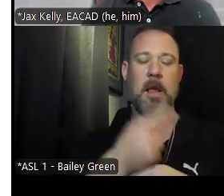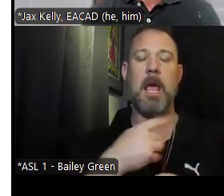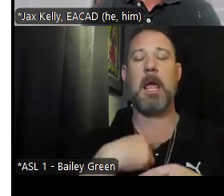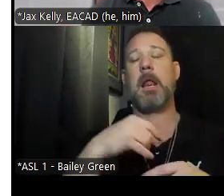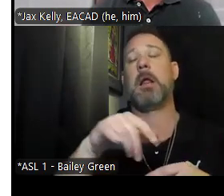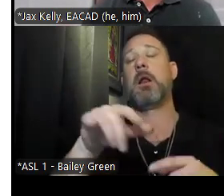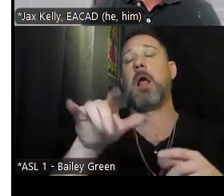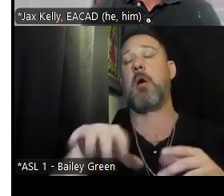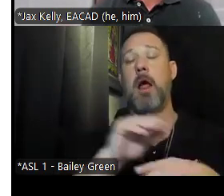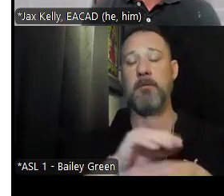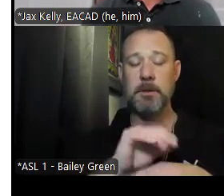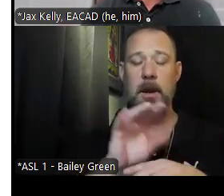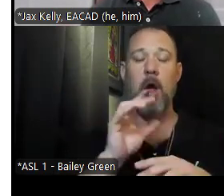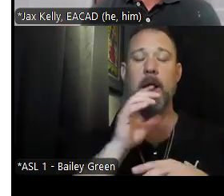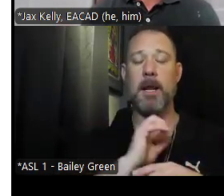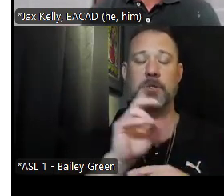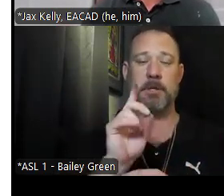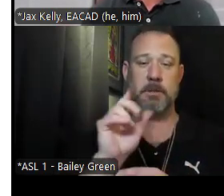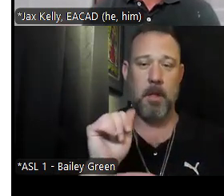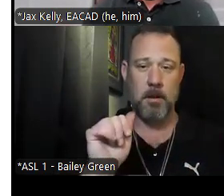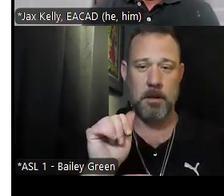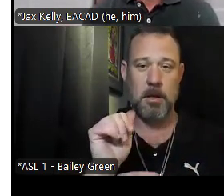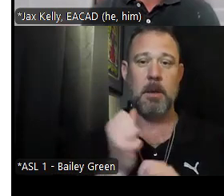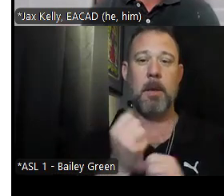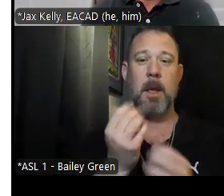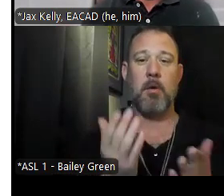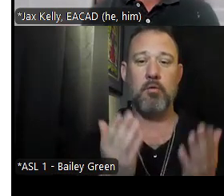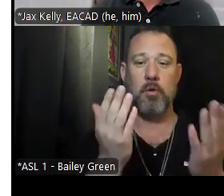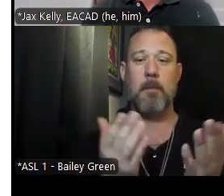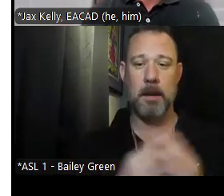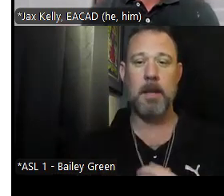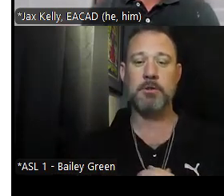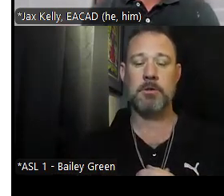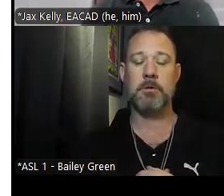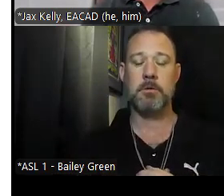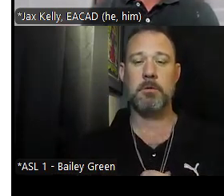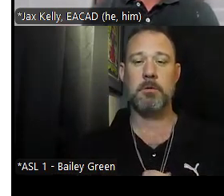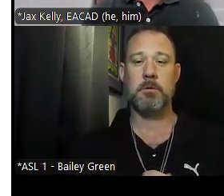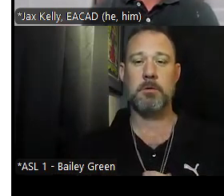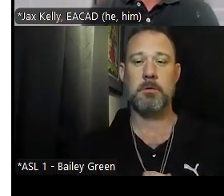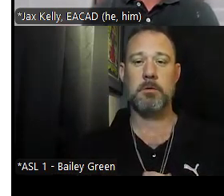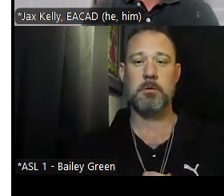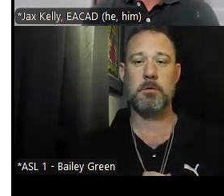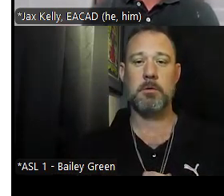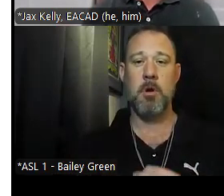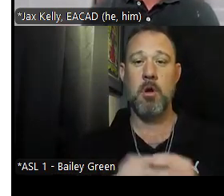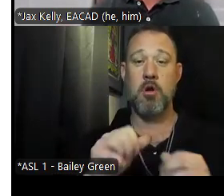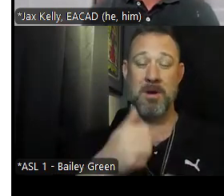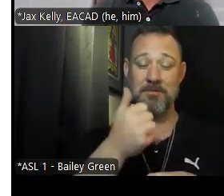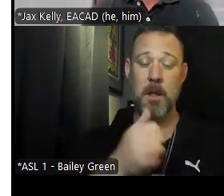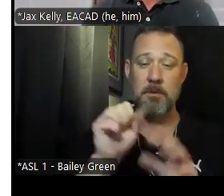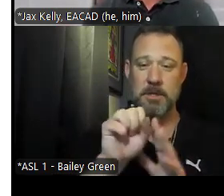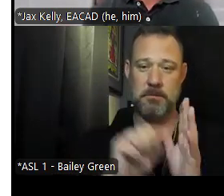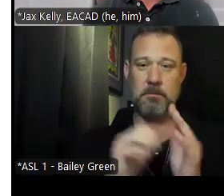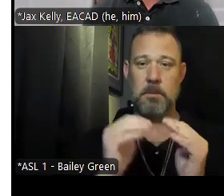Advisory Committee on Aging and Disability made a recommendation for an initiative to establish a state level